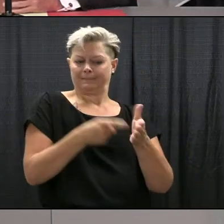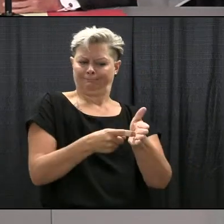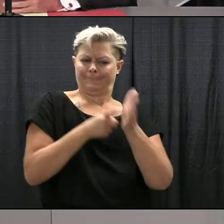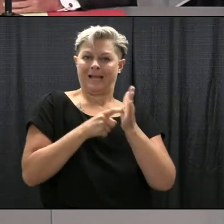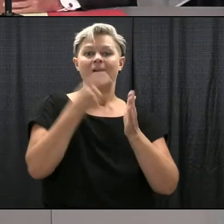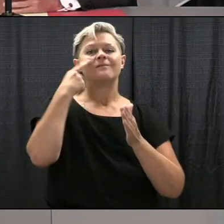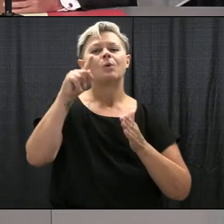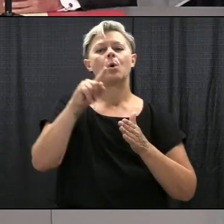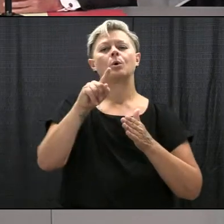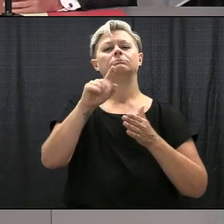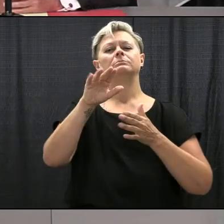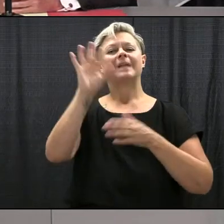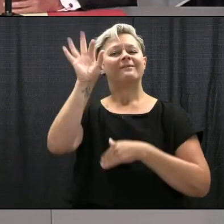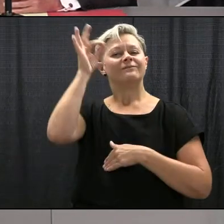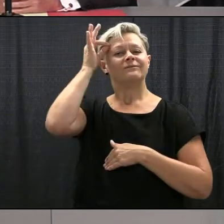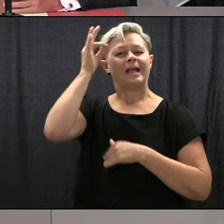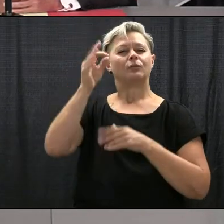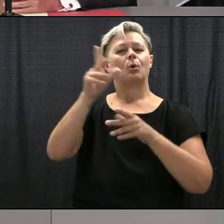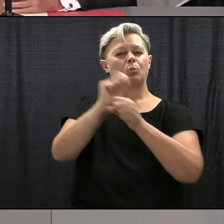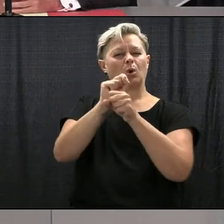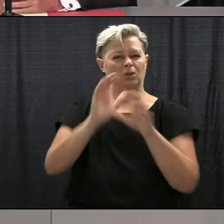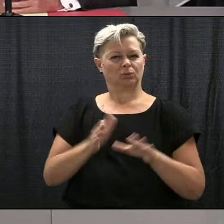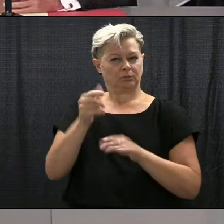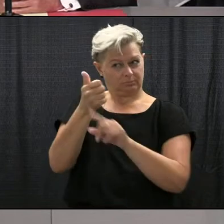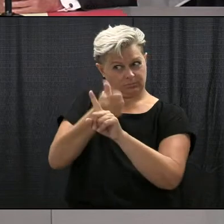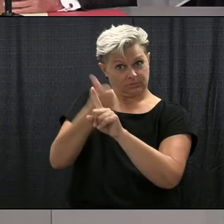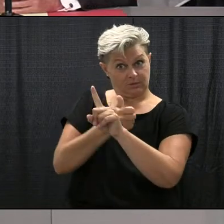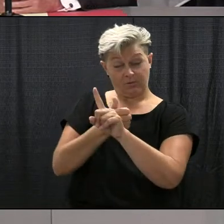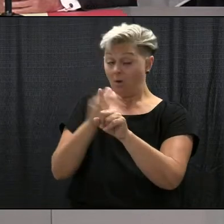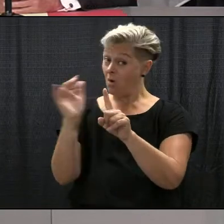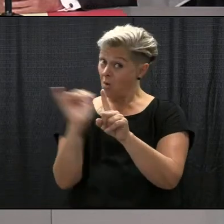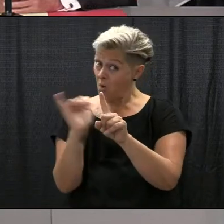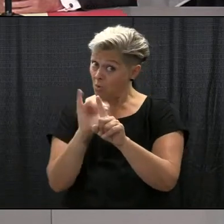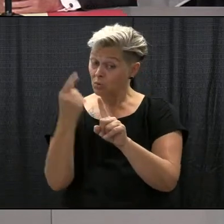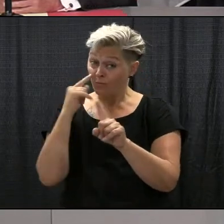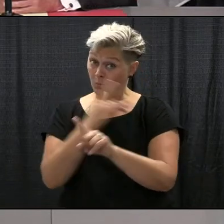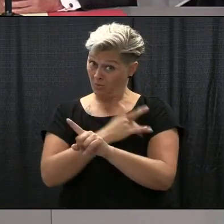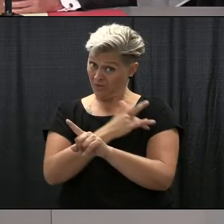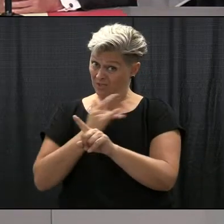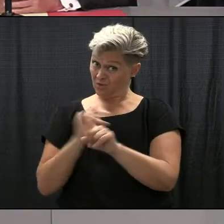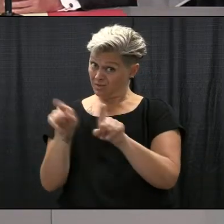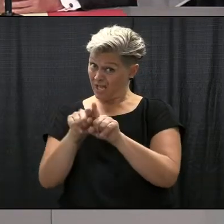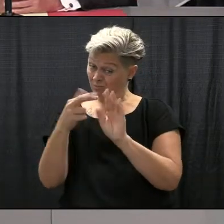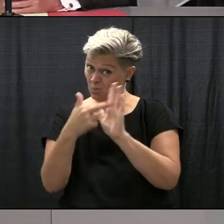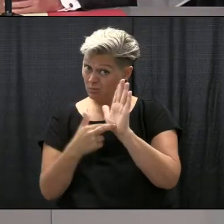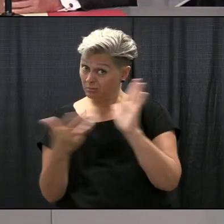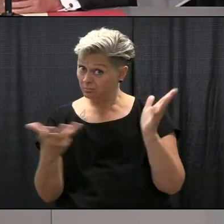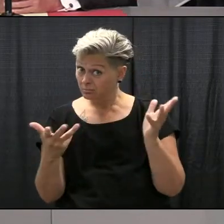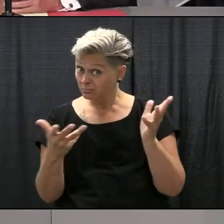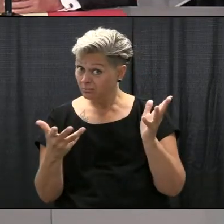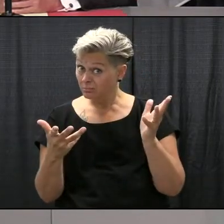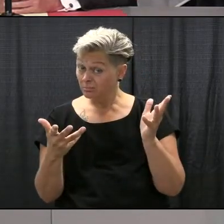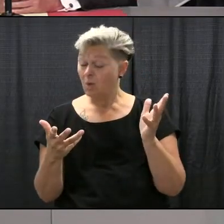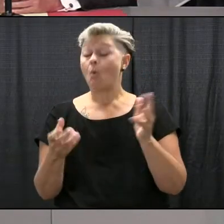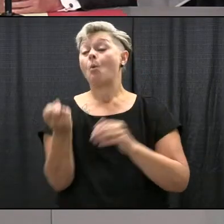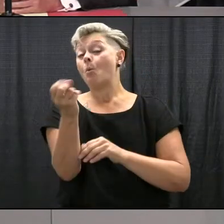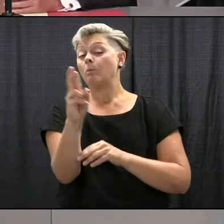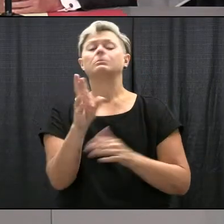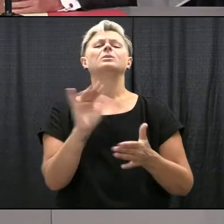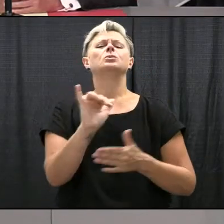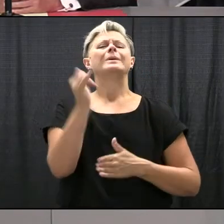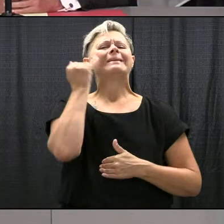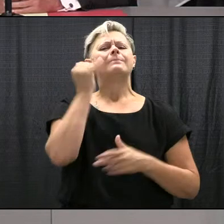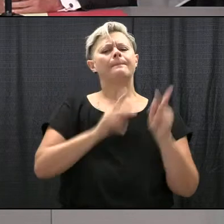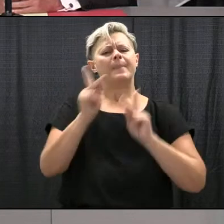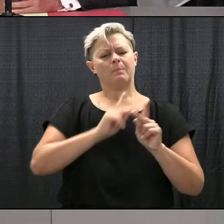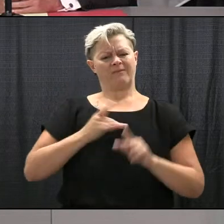civil servants. Is that being examined for provincial civil servants? And what would you say to people who are concerned that their